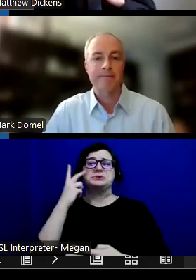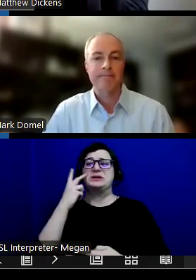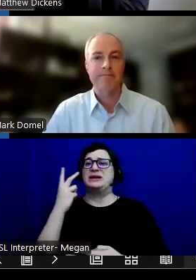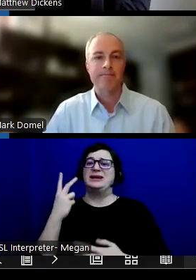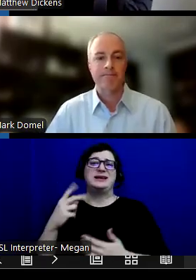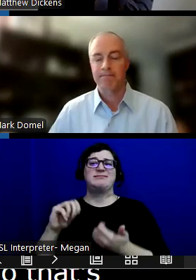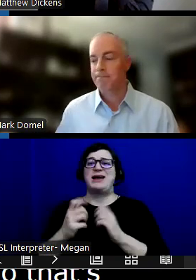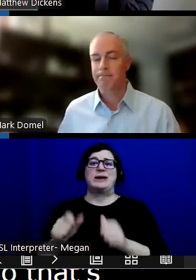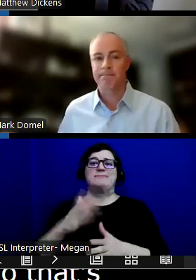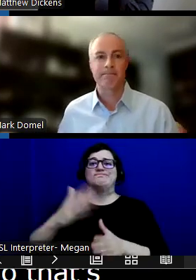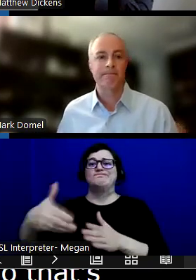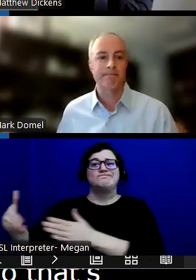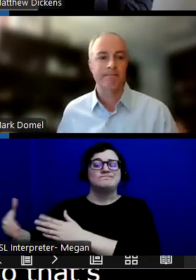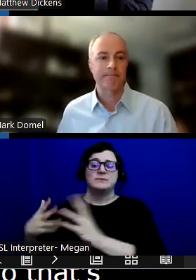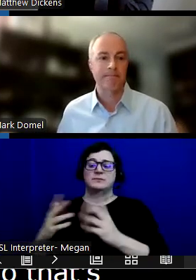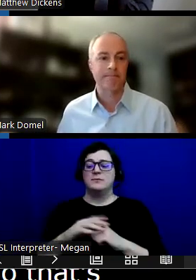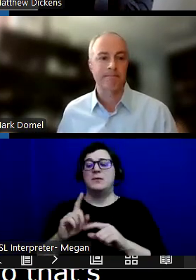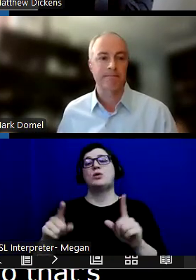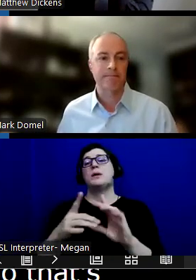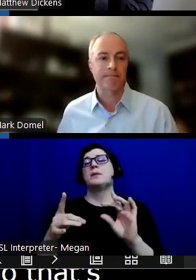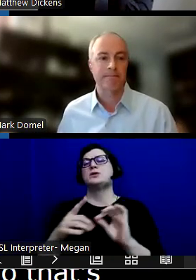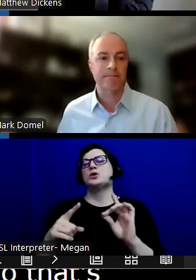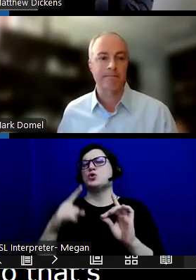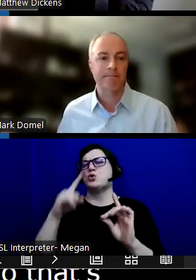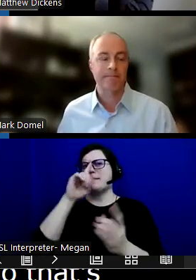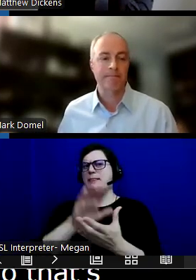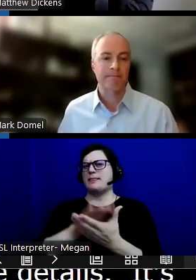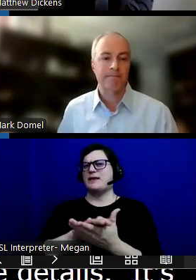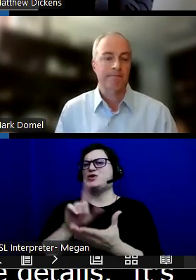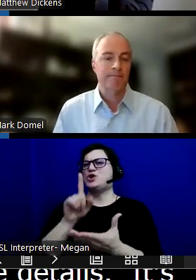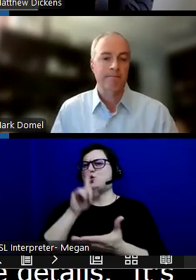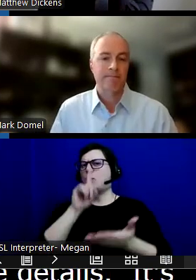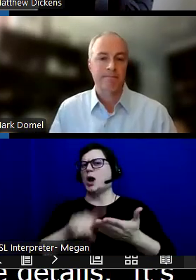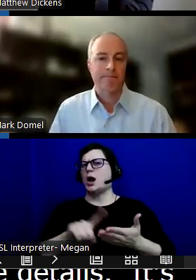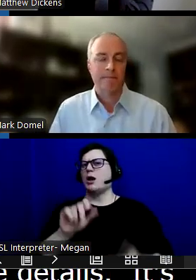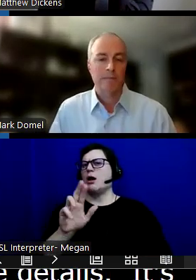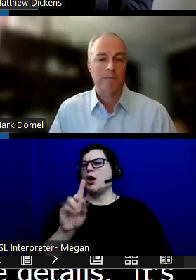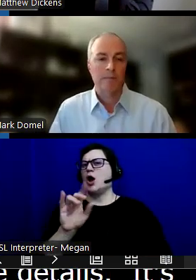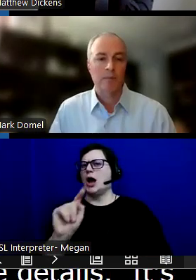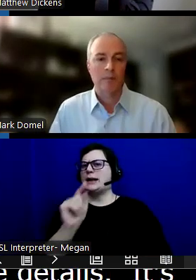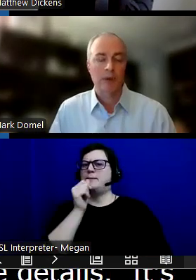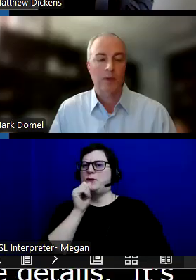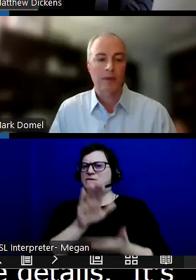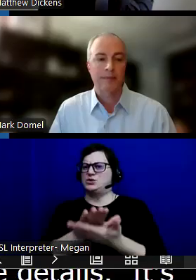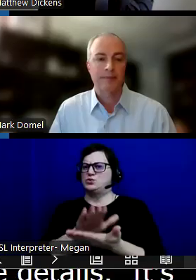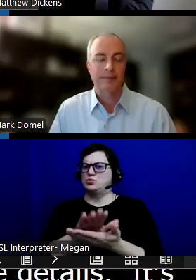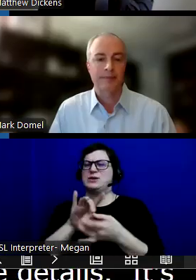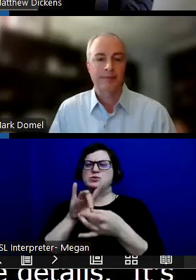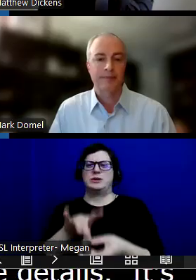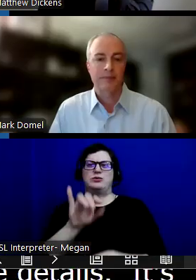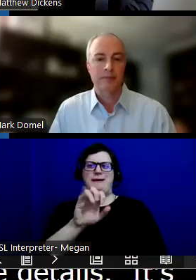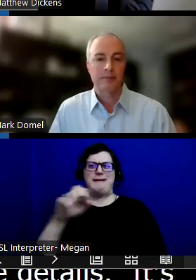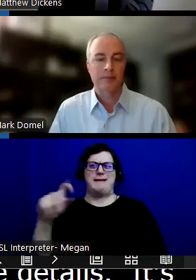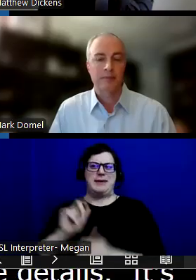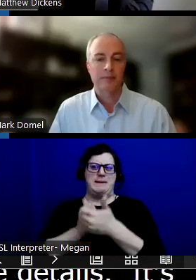through. You said you believed you were auditing the private schools. The question was in regards to IEP compliance. Can